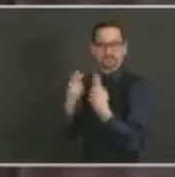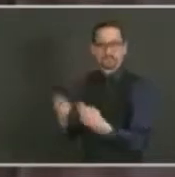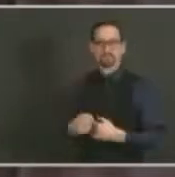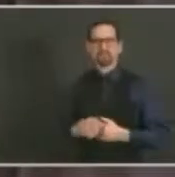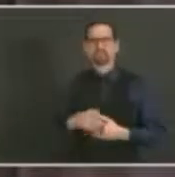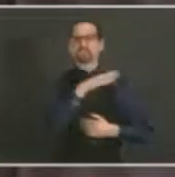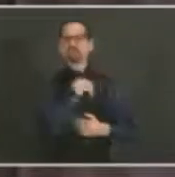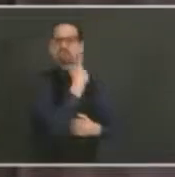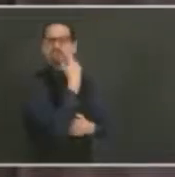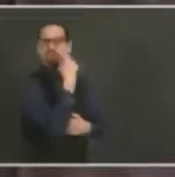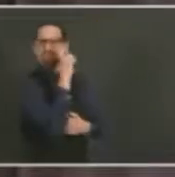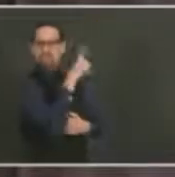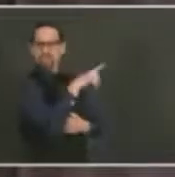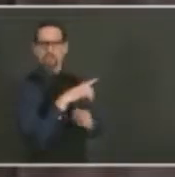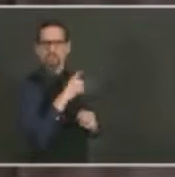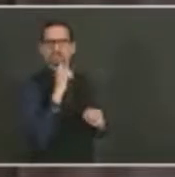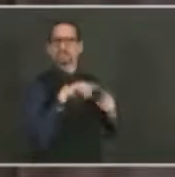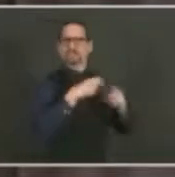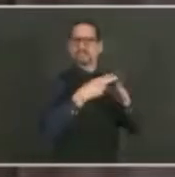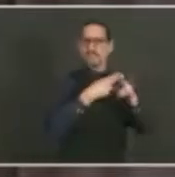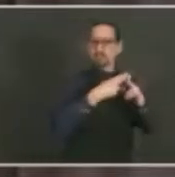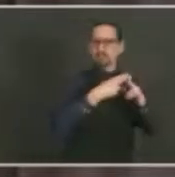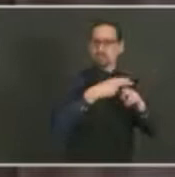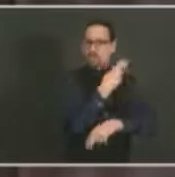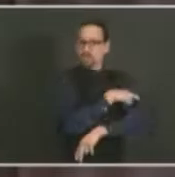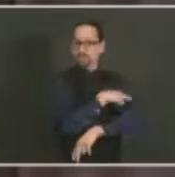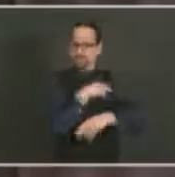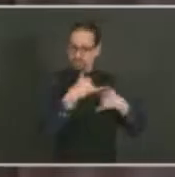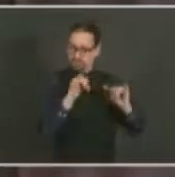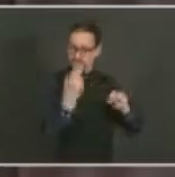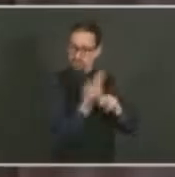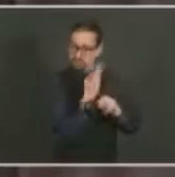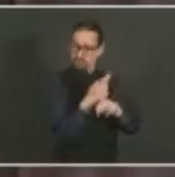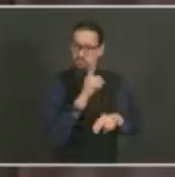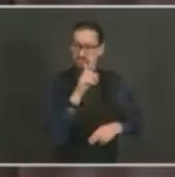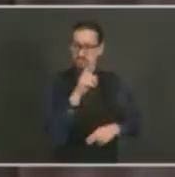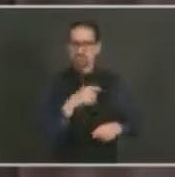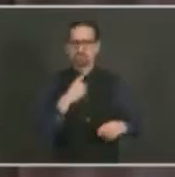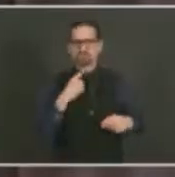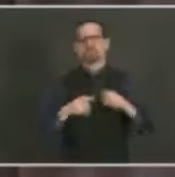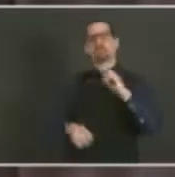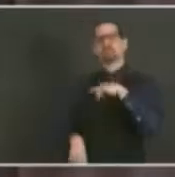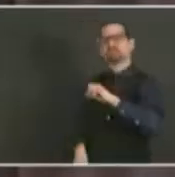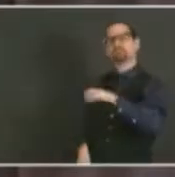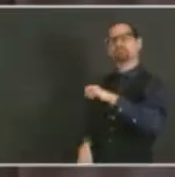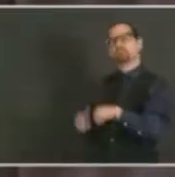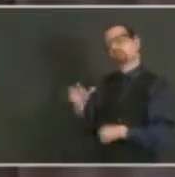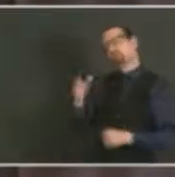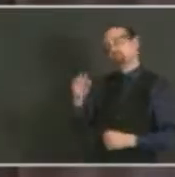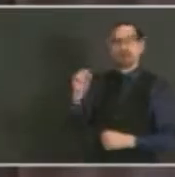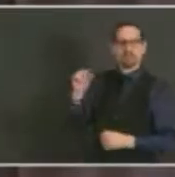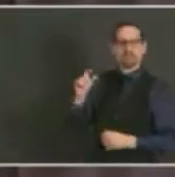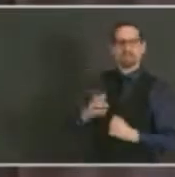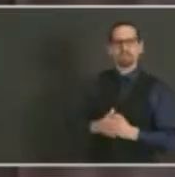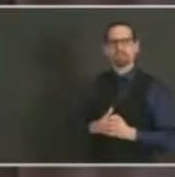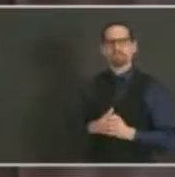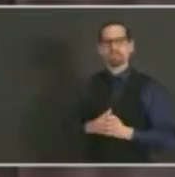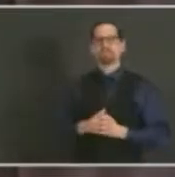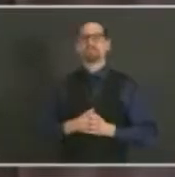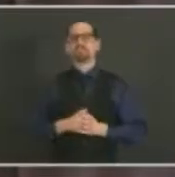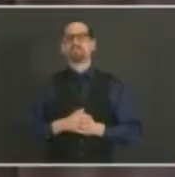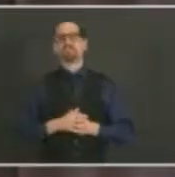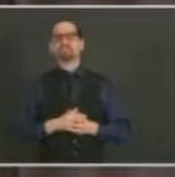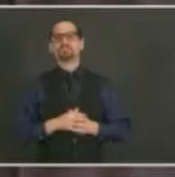all right now? Somewhat, to a lower extent. And then when the hospital, it looks like the hospital count